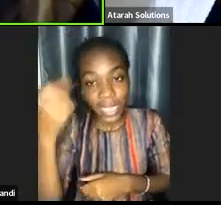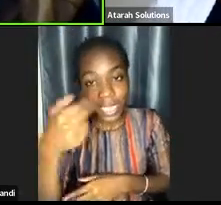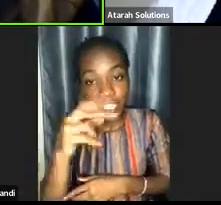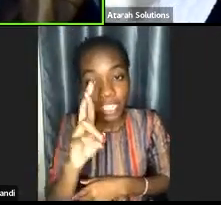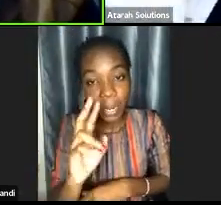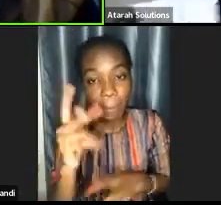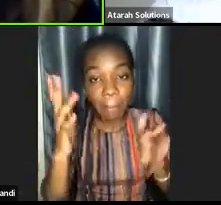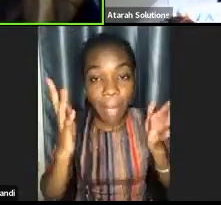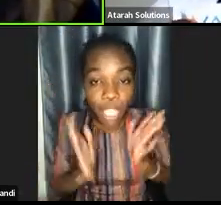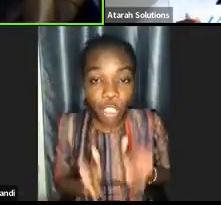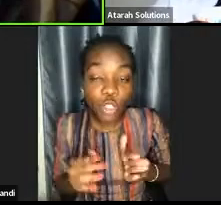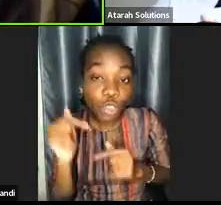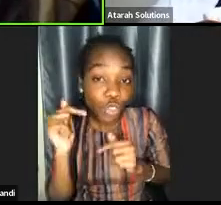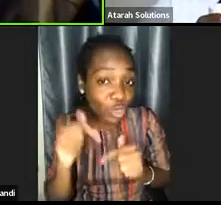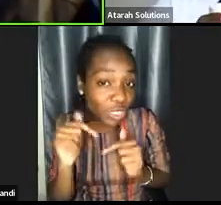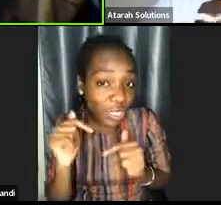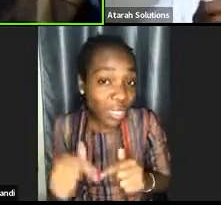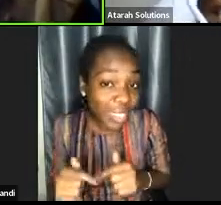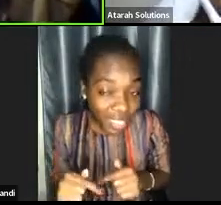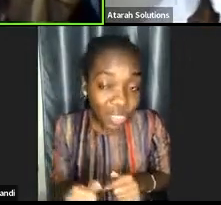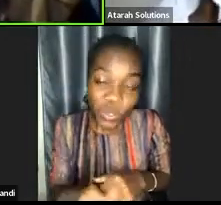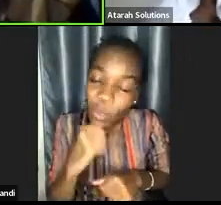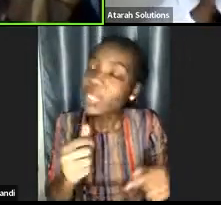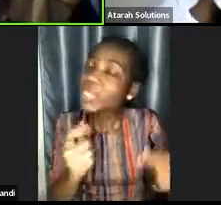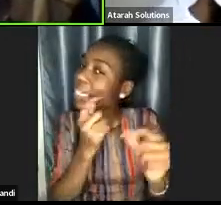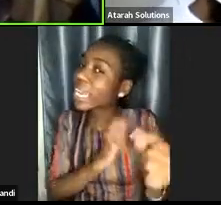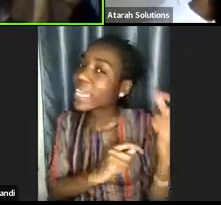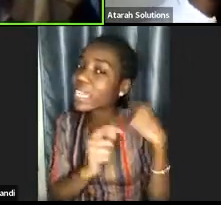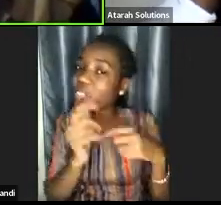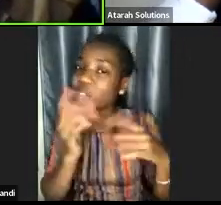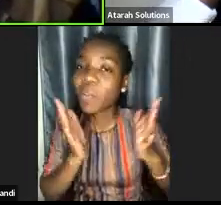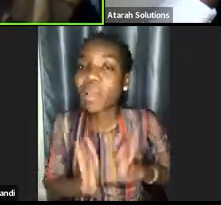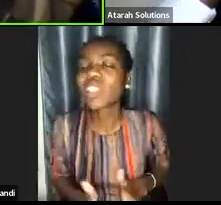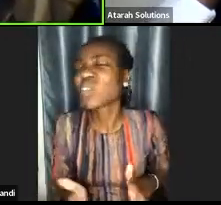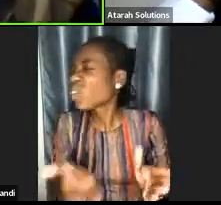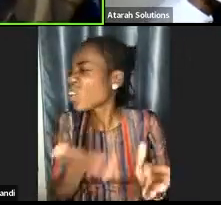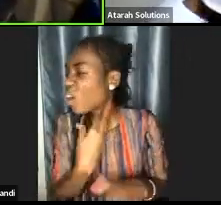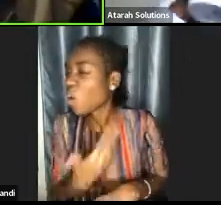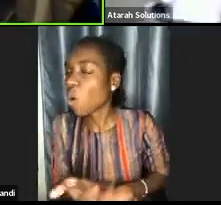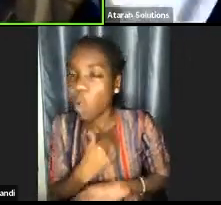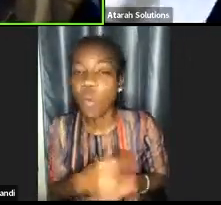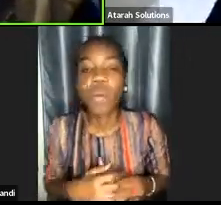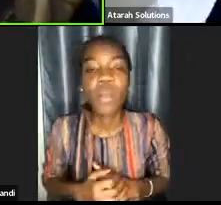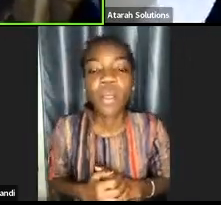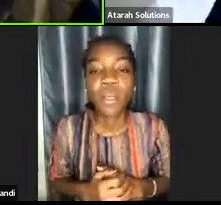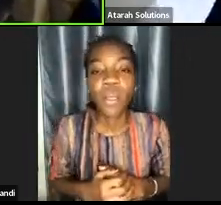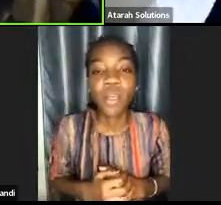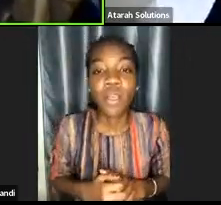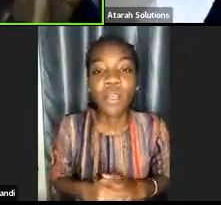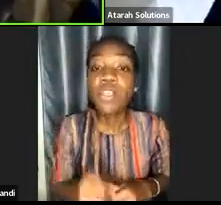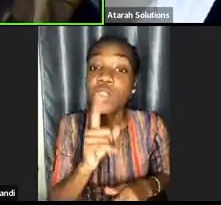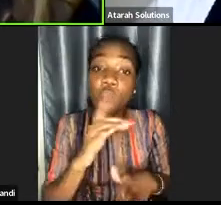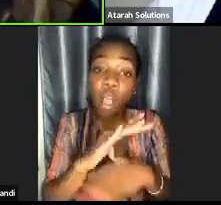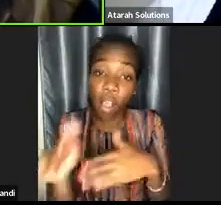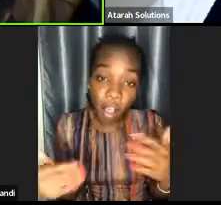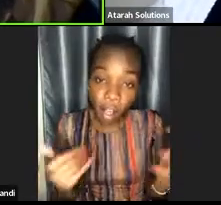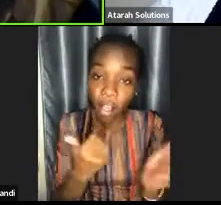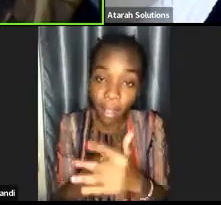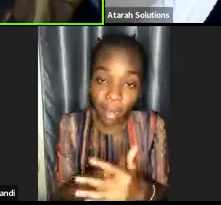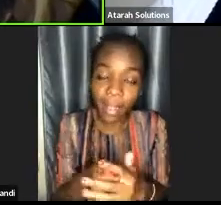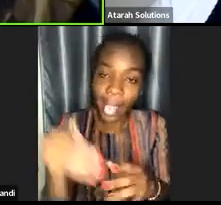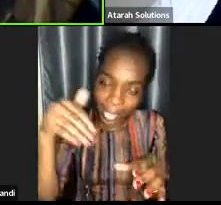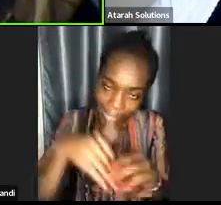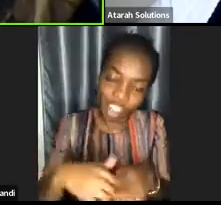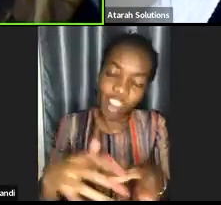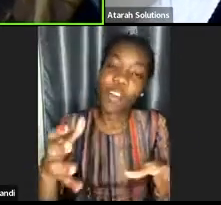is not the traditional HR person we knew there. Their role in within the organization